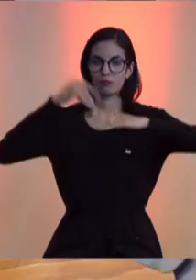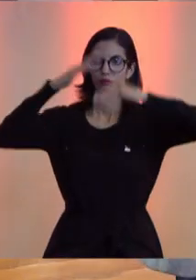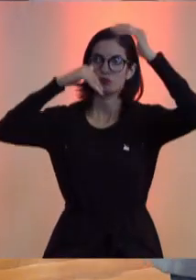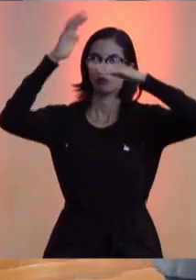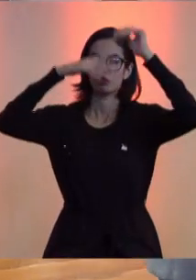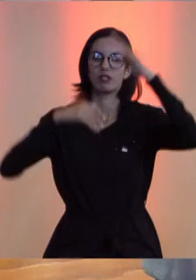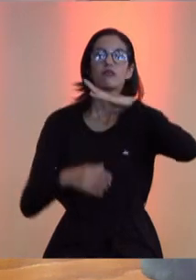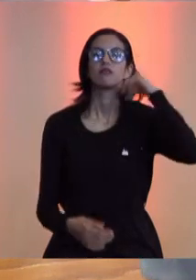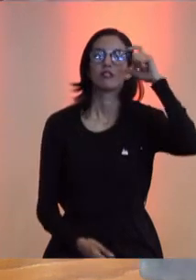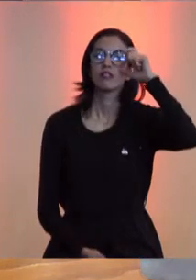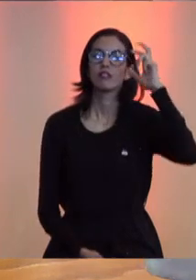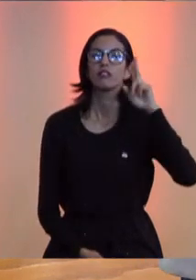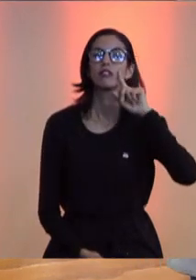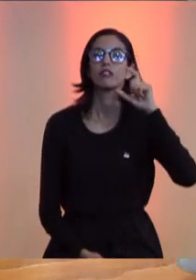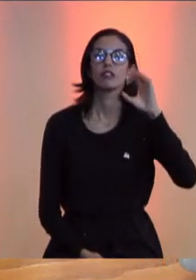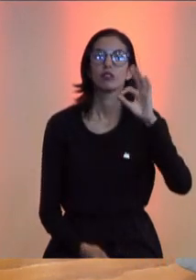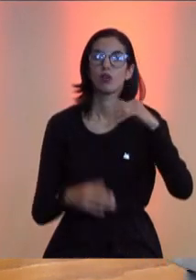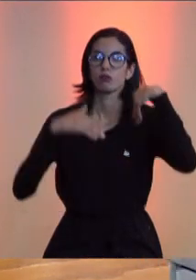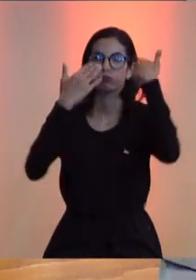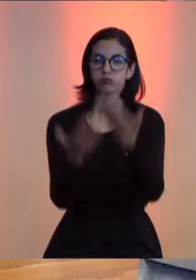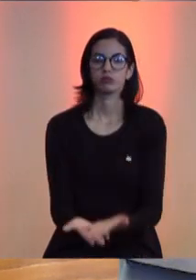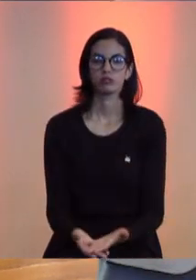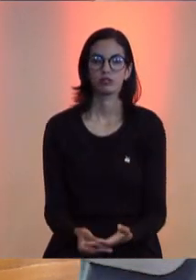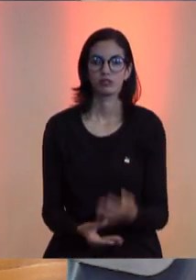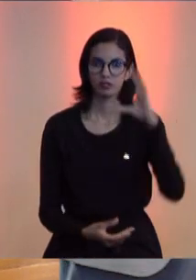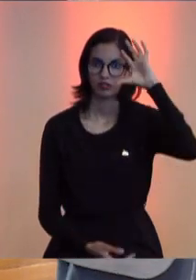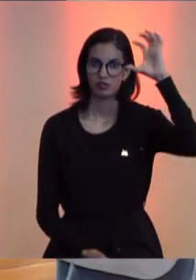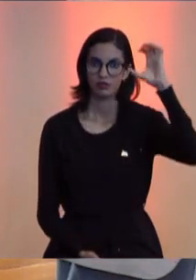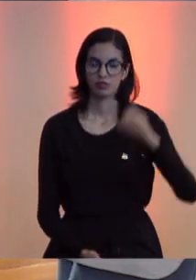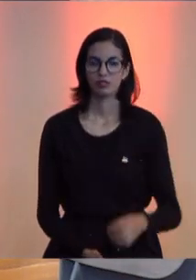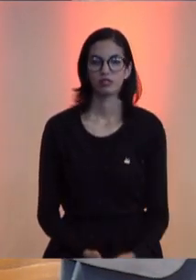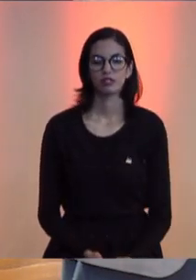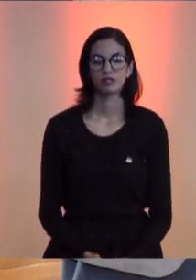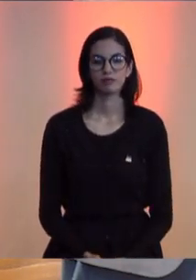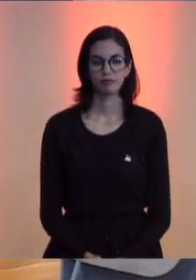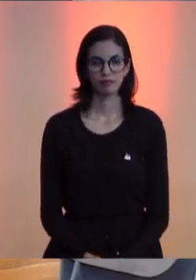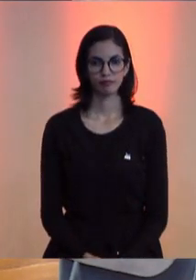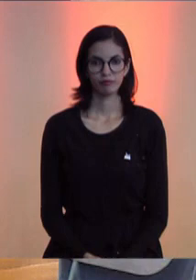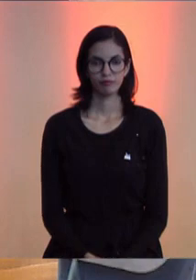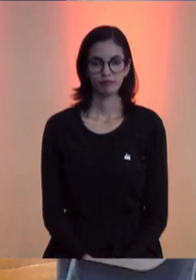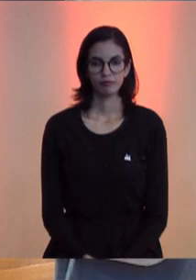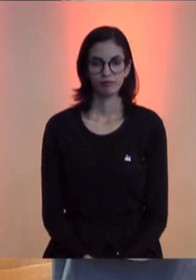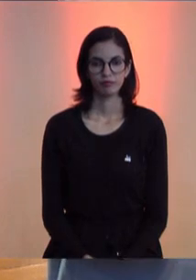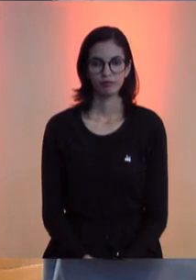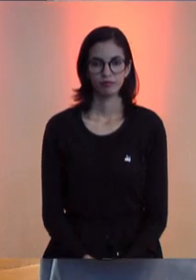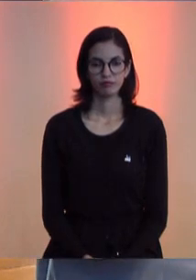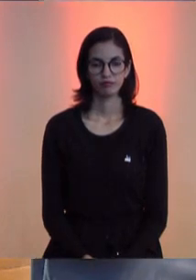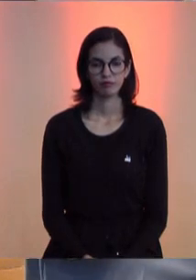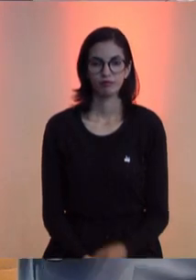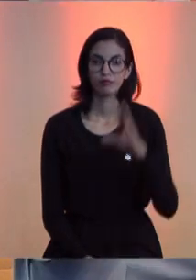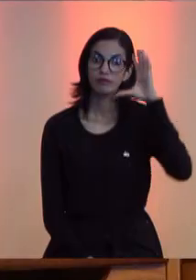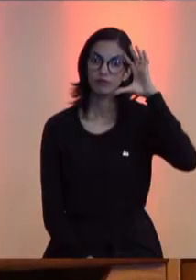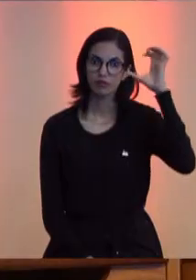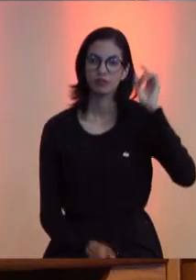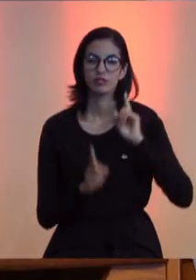They remembered even the manna that was coming every day from nowhere, just coming every day. Recordaron